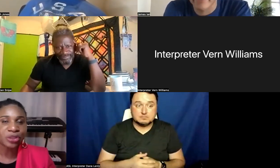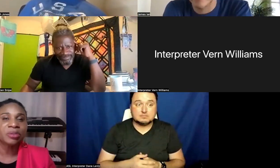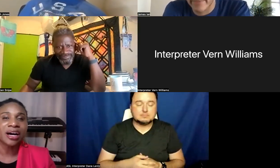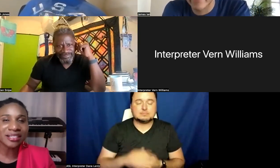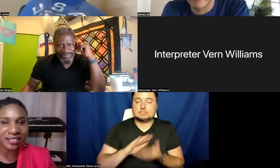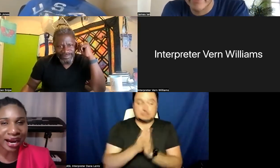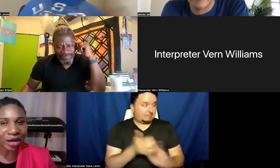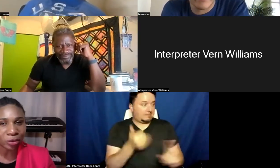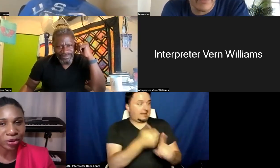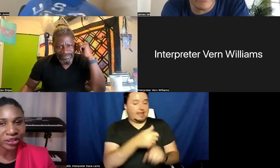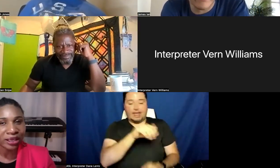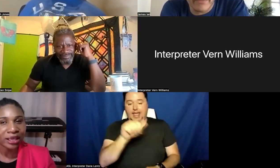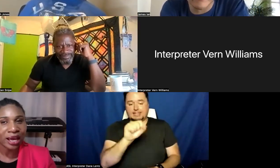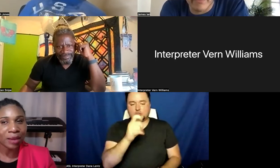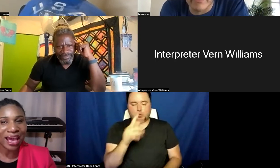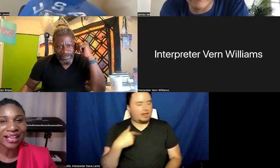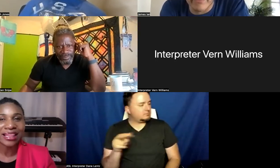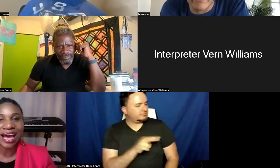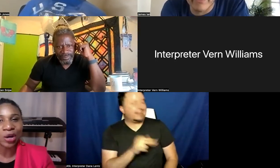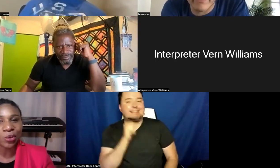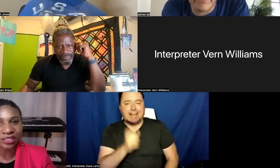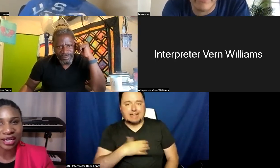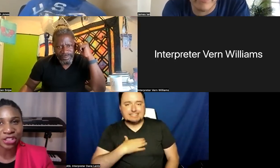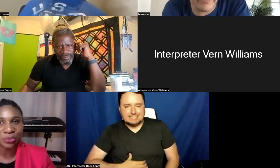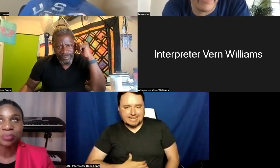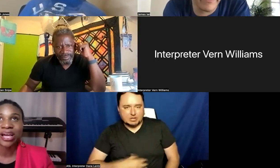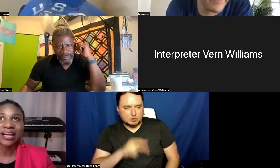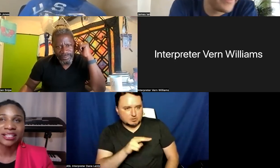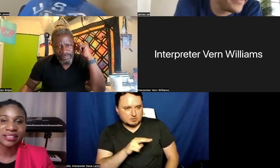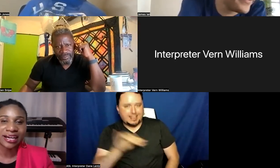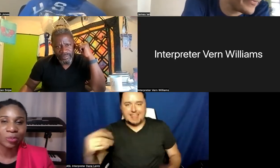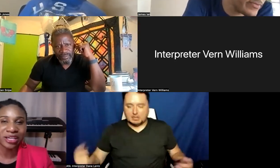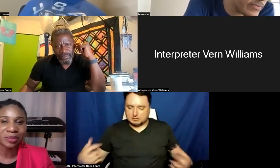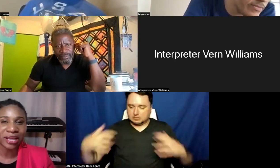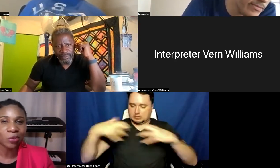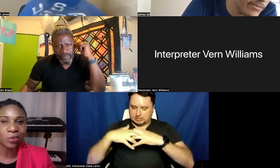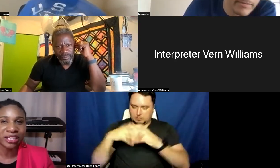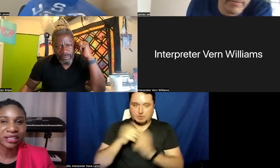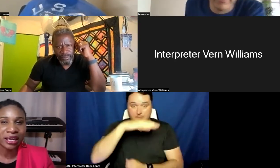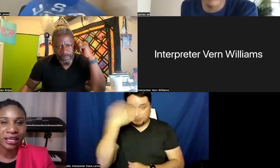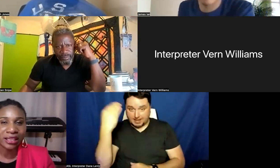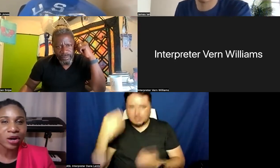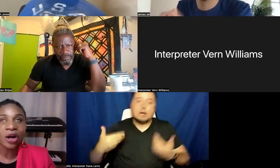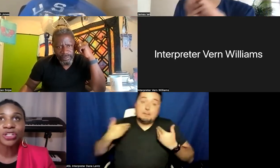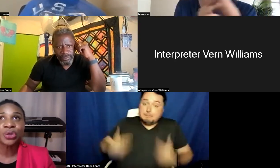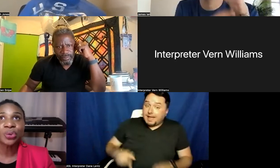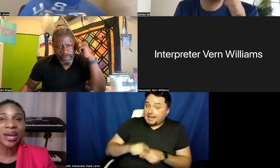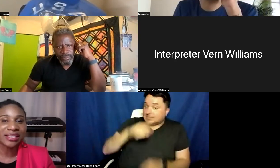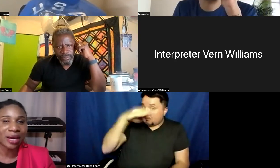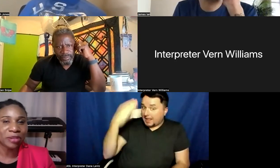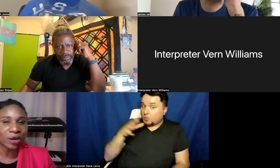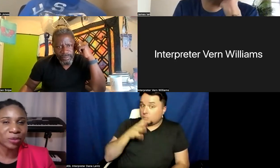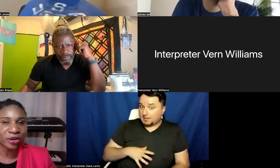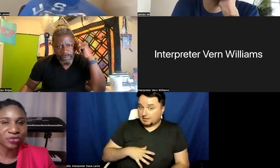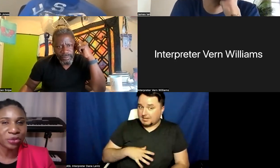asexual, to be undesirable. And then that cross-sectioned with Blackness. Now, me as a Black woman, there are two ways